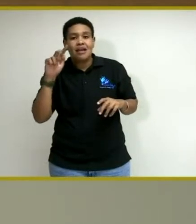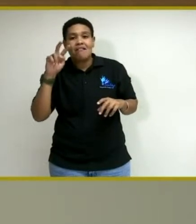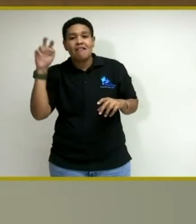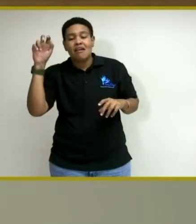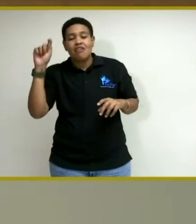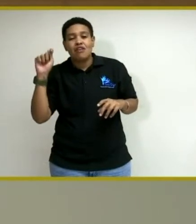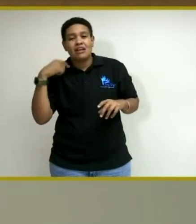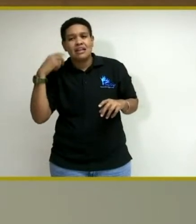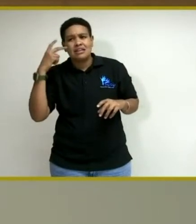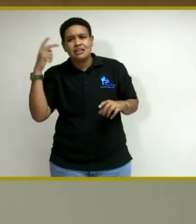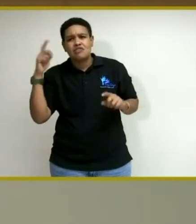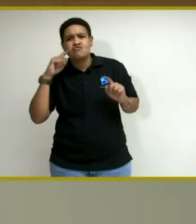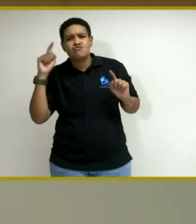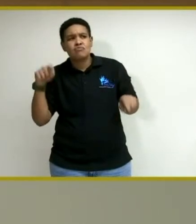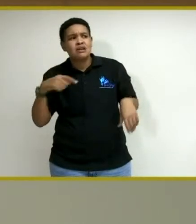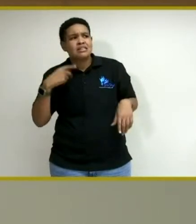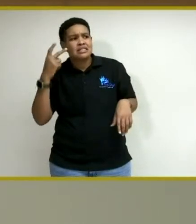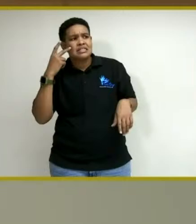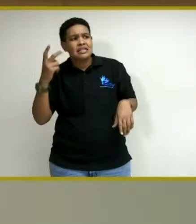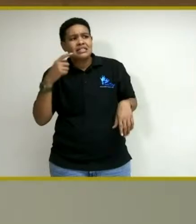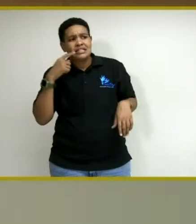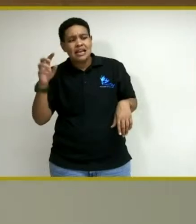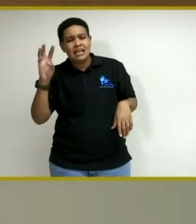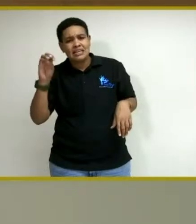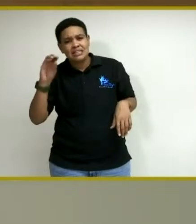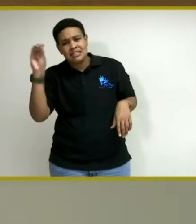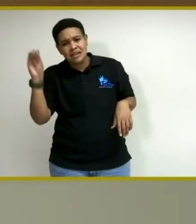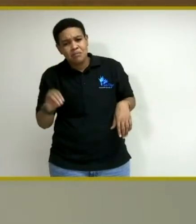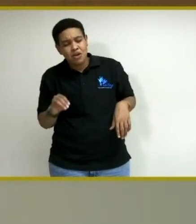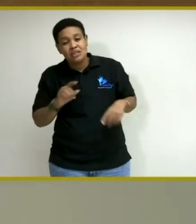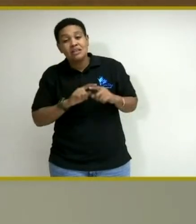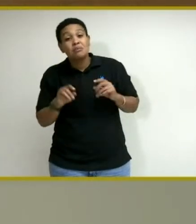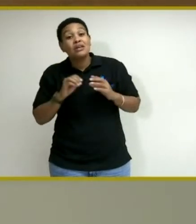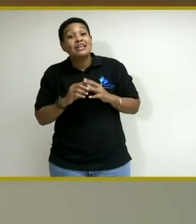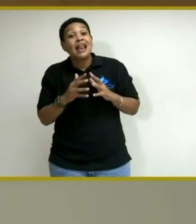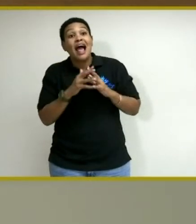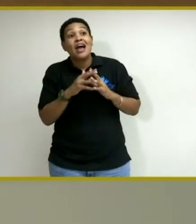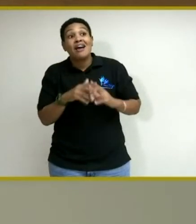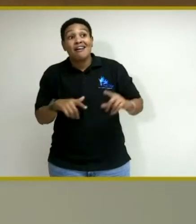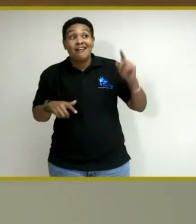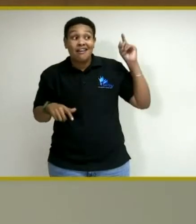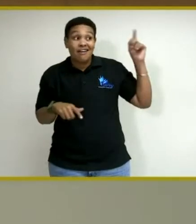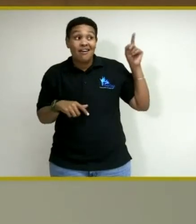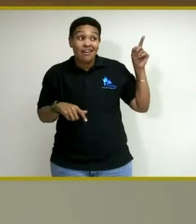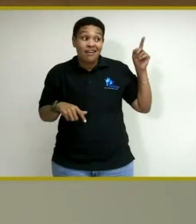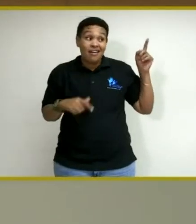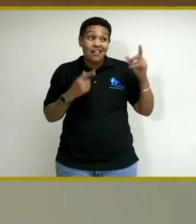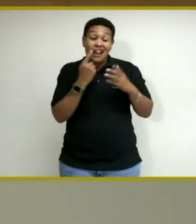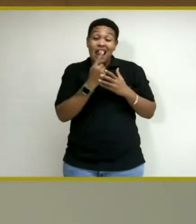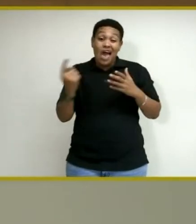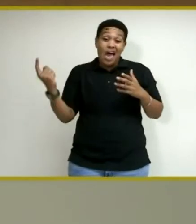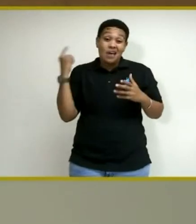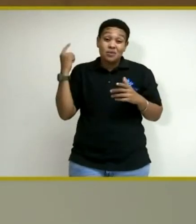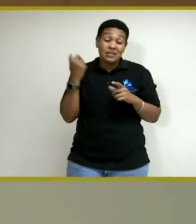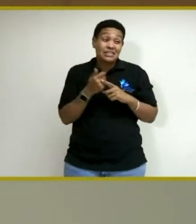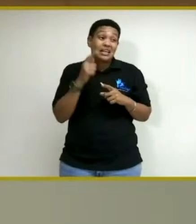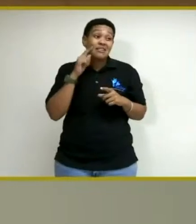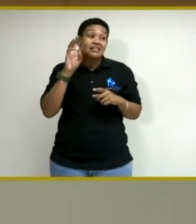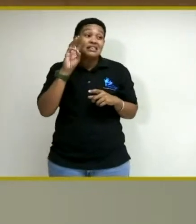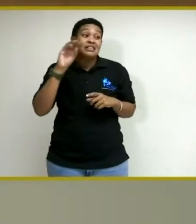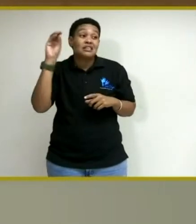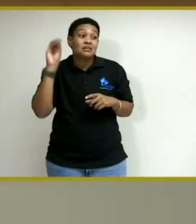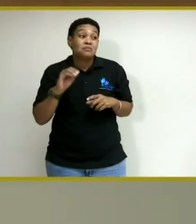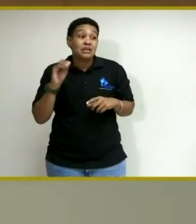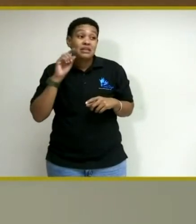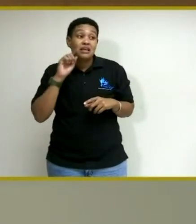the reports that I'm seeing say 60%. But certainly in the U.S., last week it was 6% of